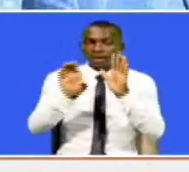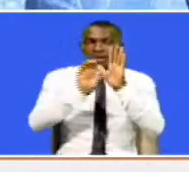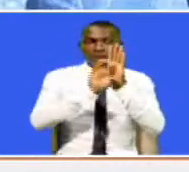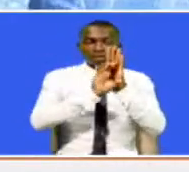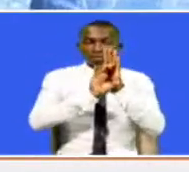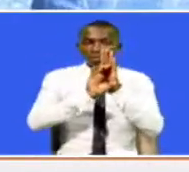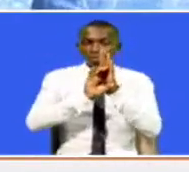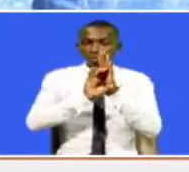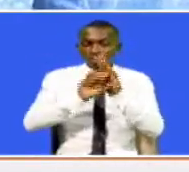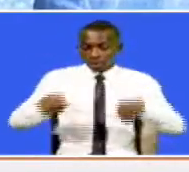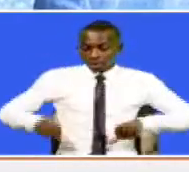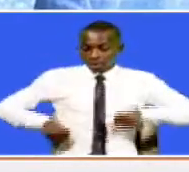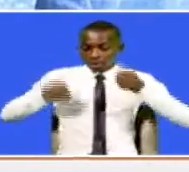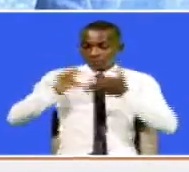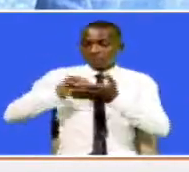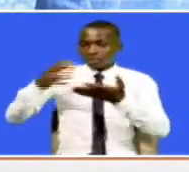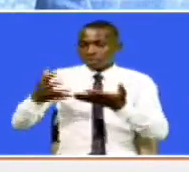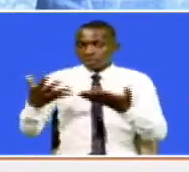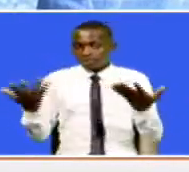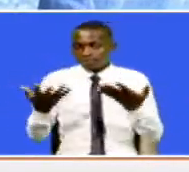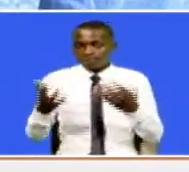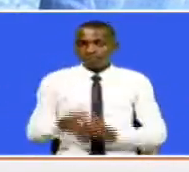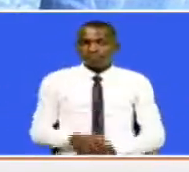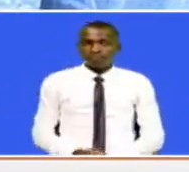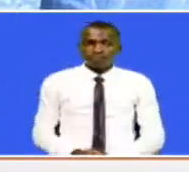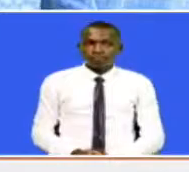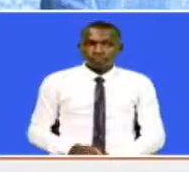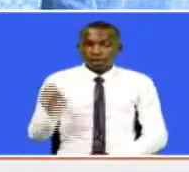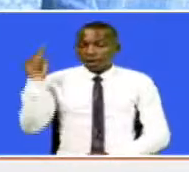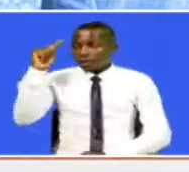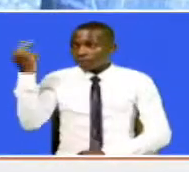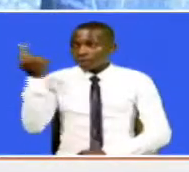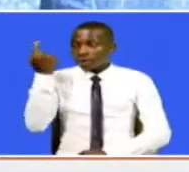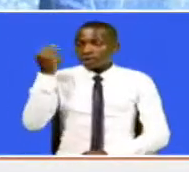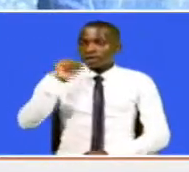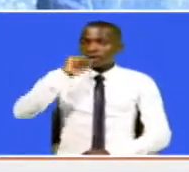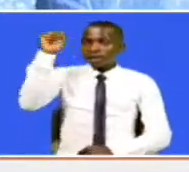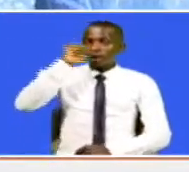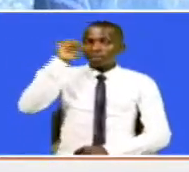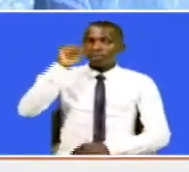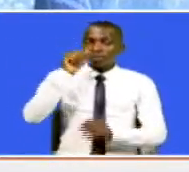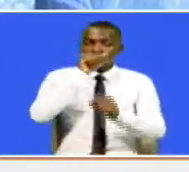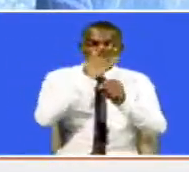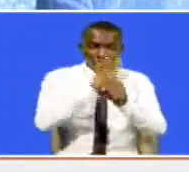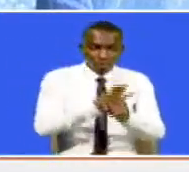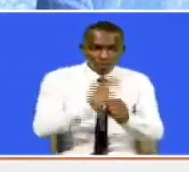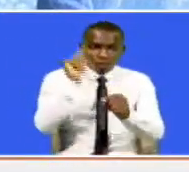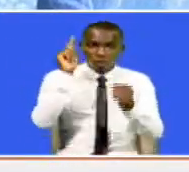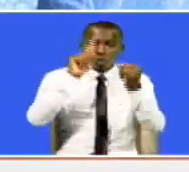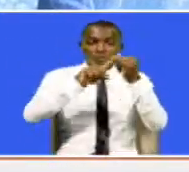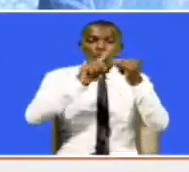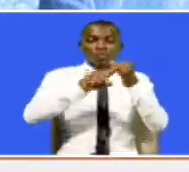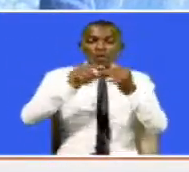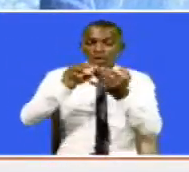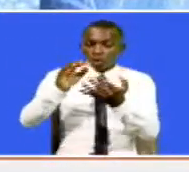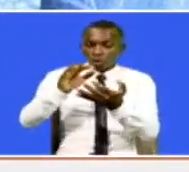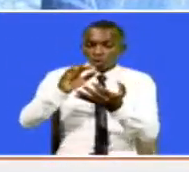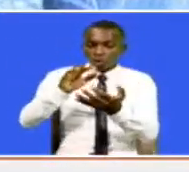maisha. The first campaign promise by the Ruto administration was to the lowering of the cost of